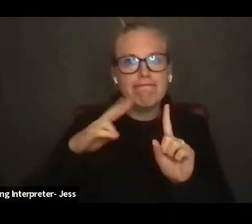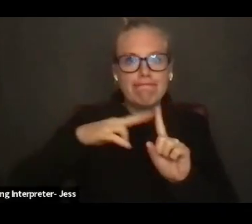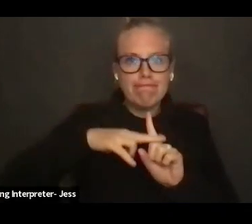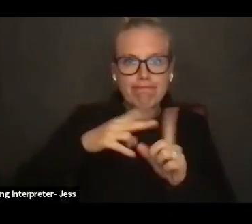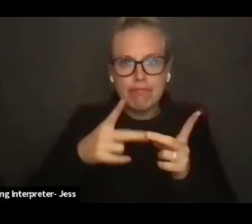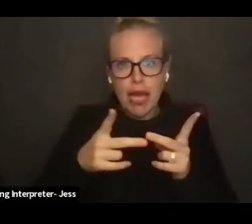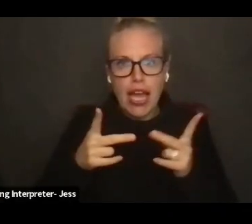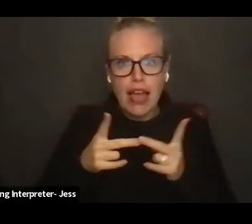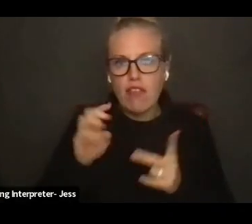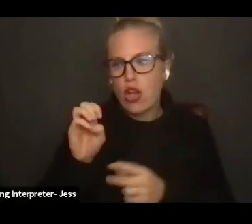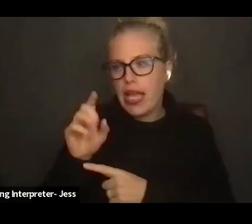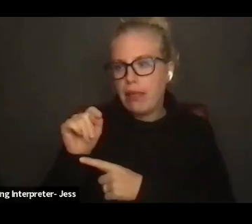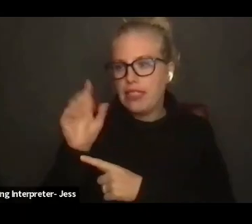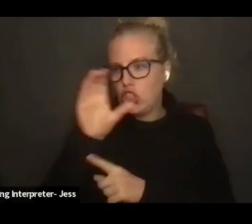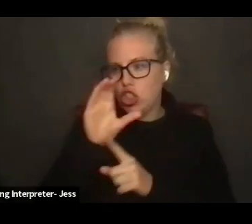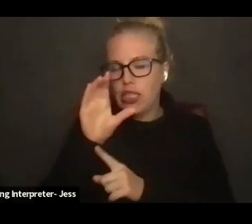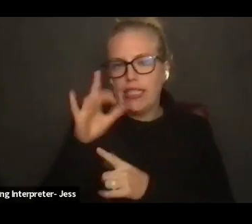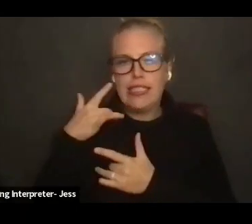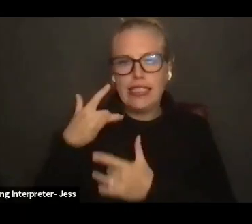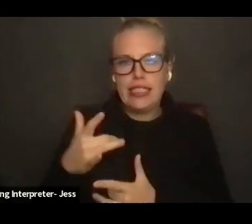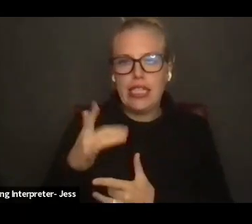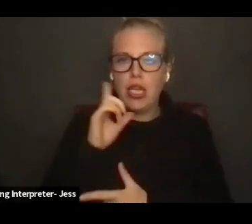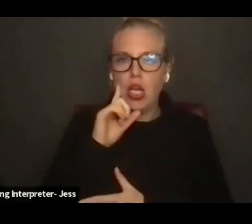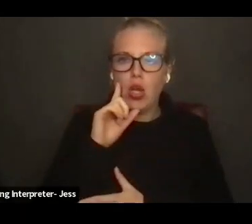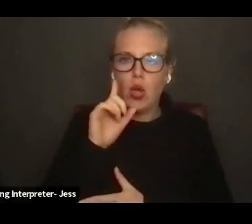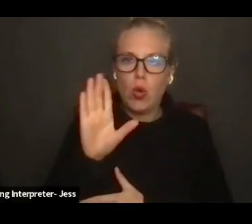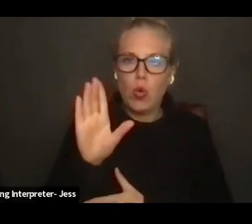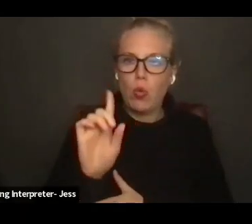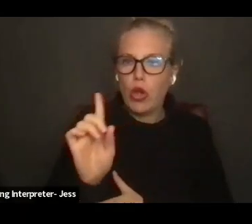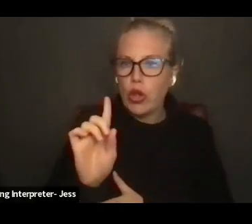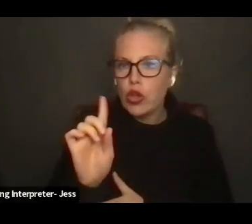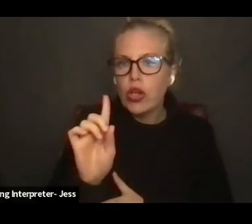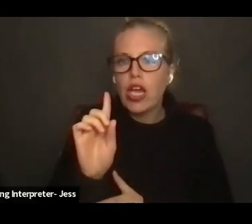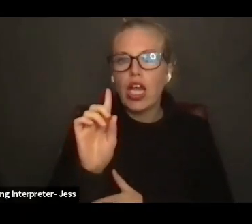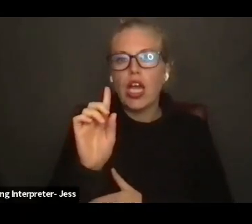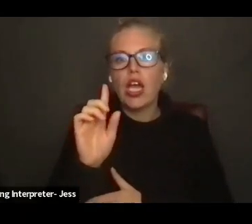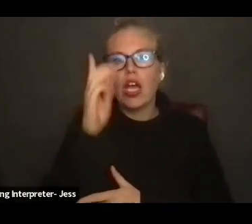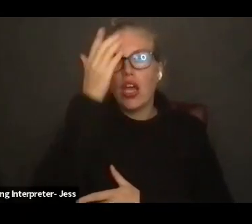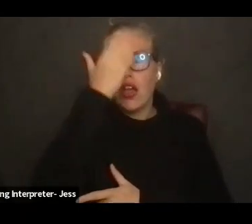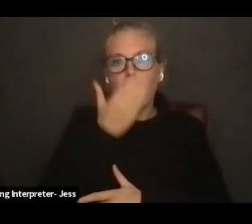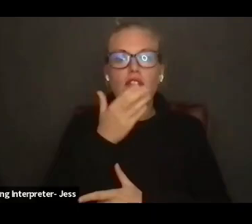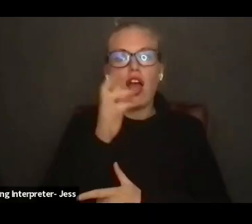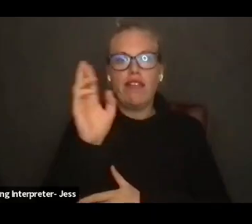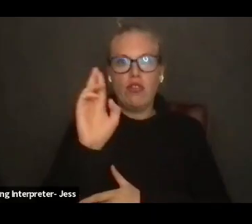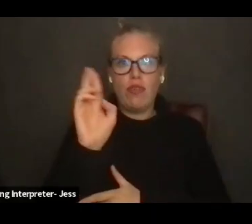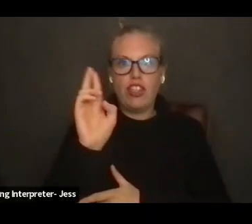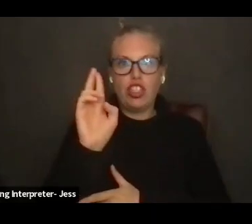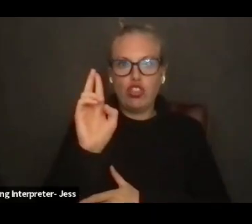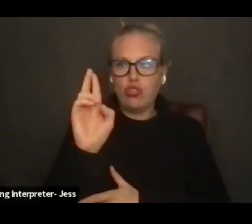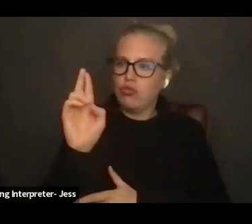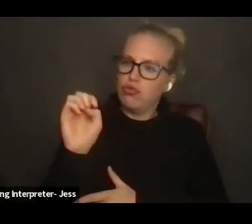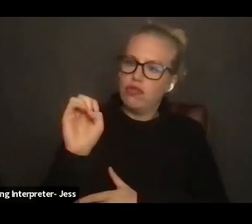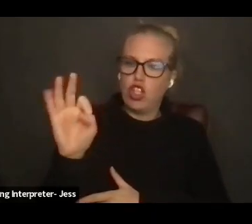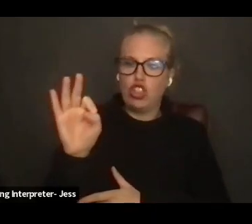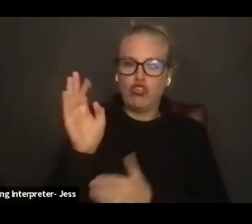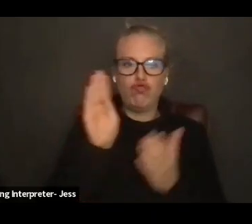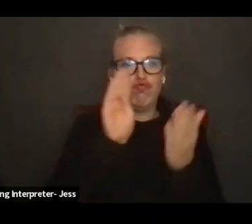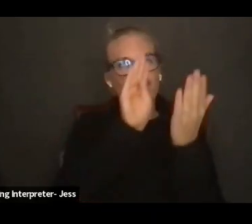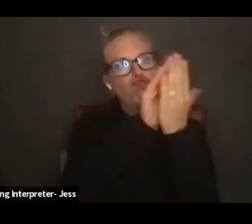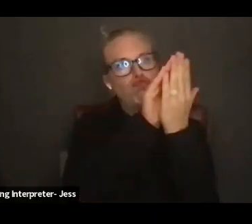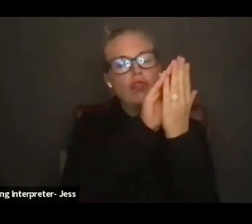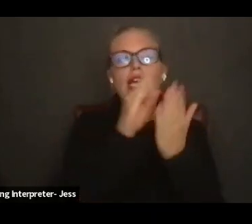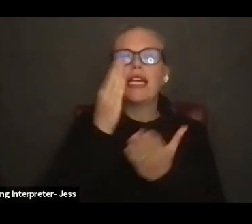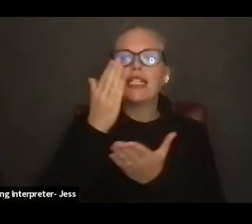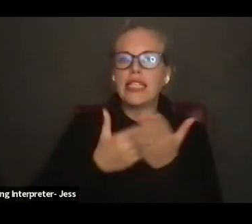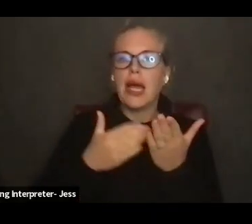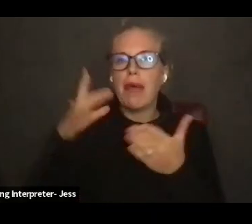it. Typically, it's going to be somewhere like on the front of the refrigerator. Some communities have a